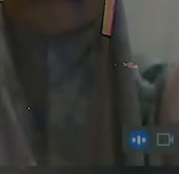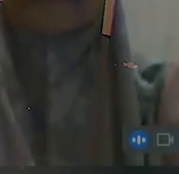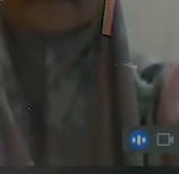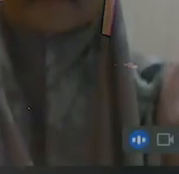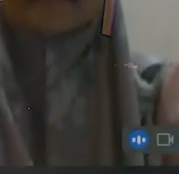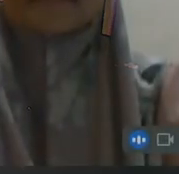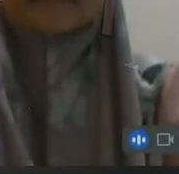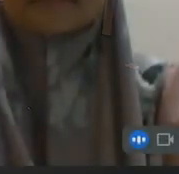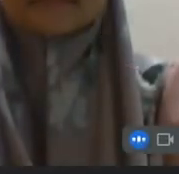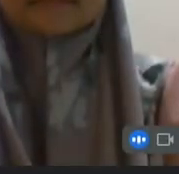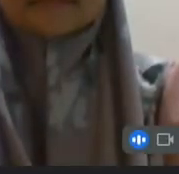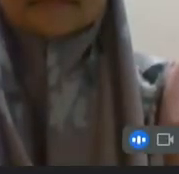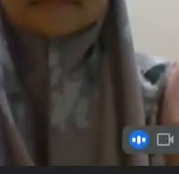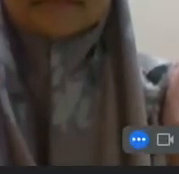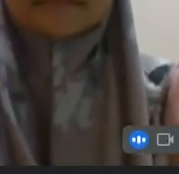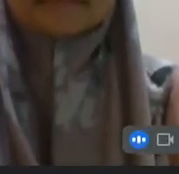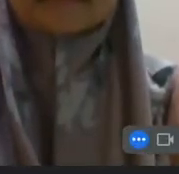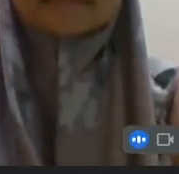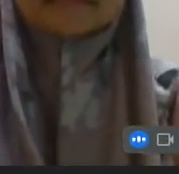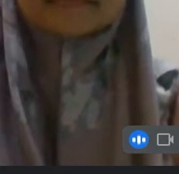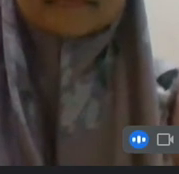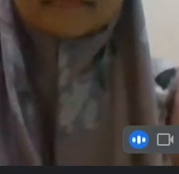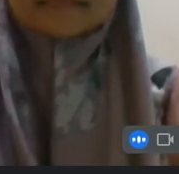watching at home, stand up! Yes, stand up!